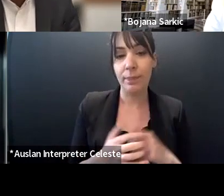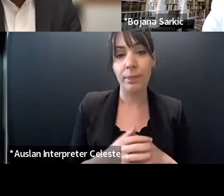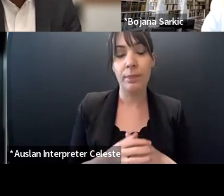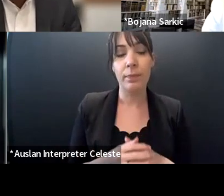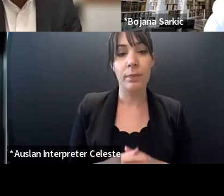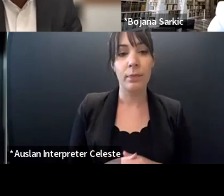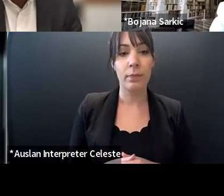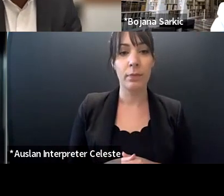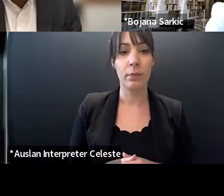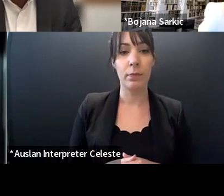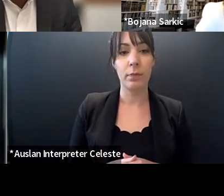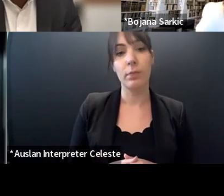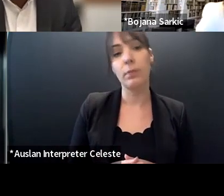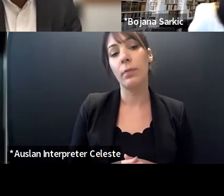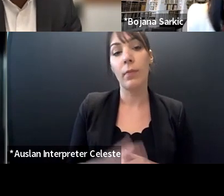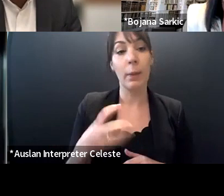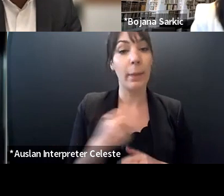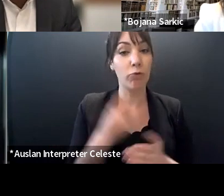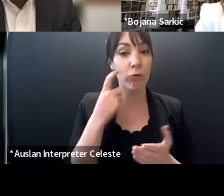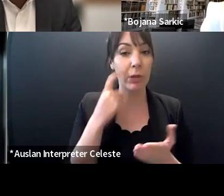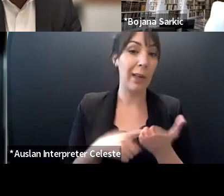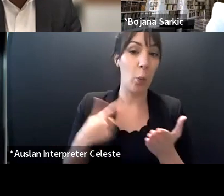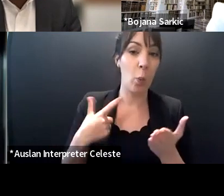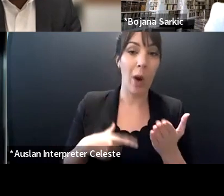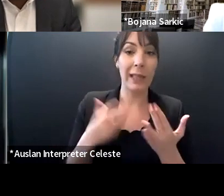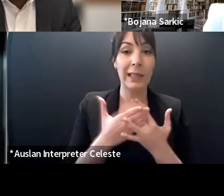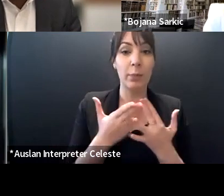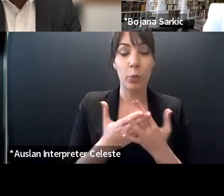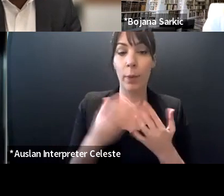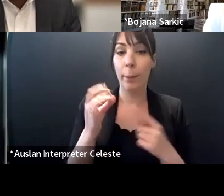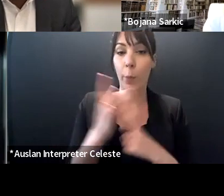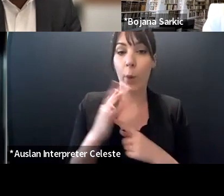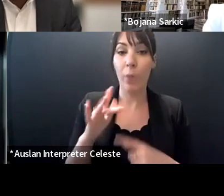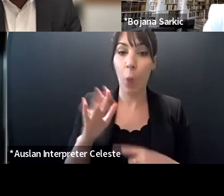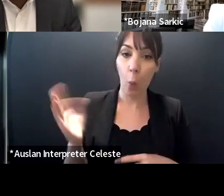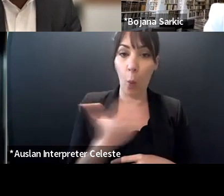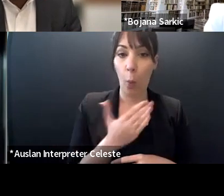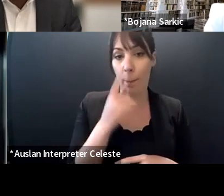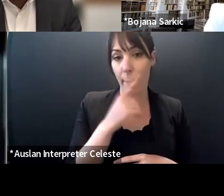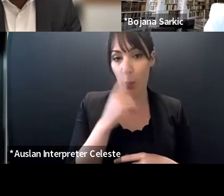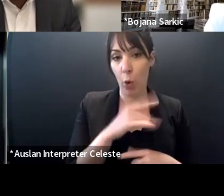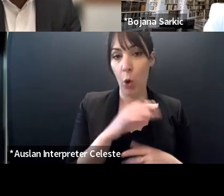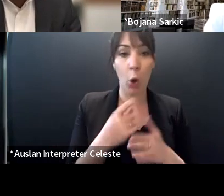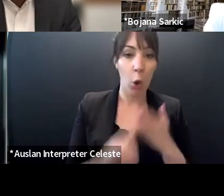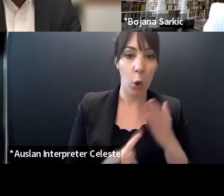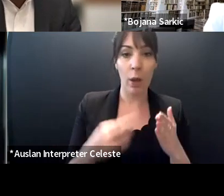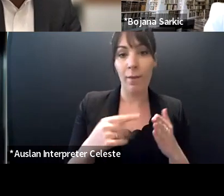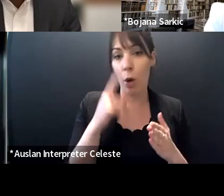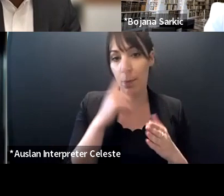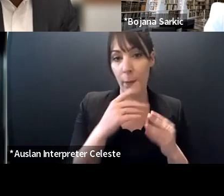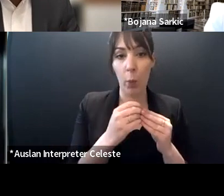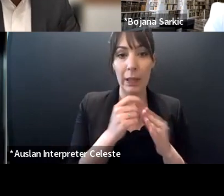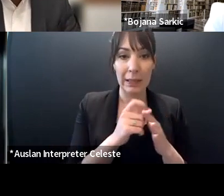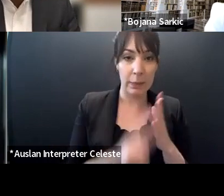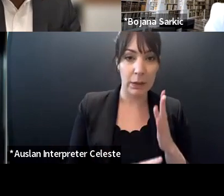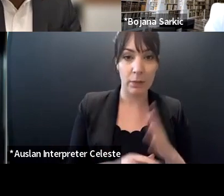hand needs to recognize the importance of accessibility for every person and not just for people with disabilities. And